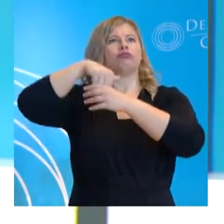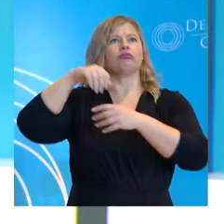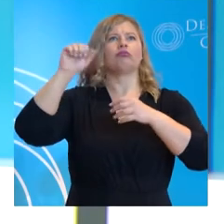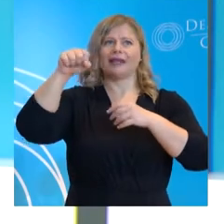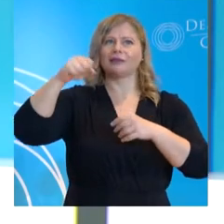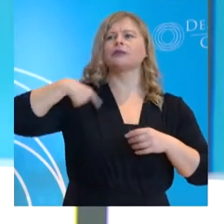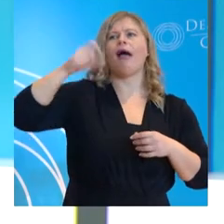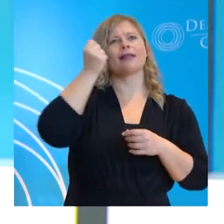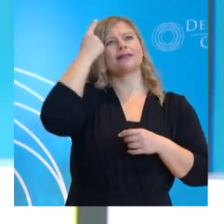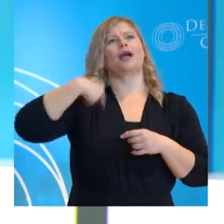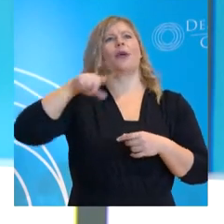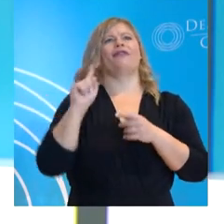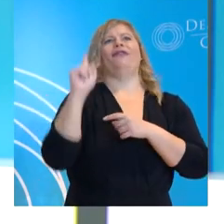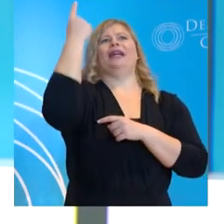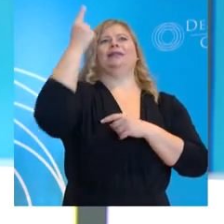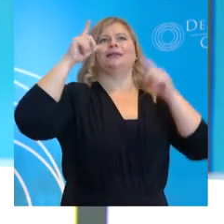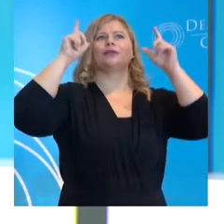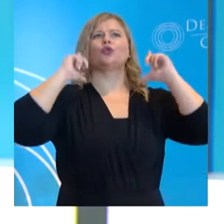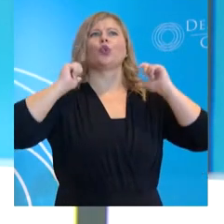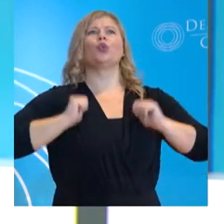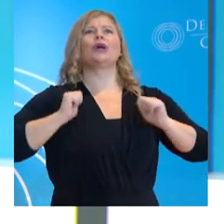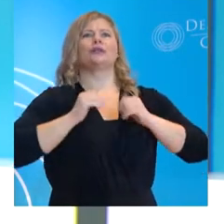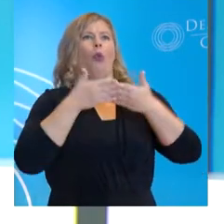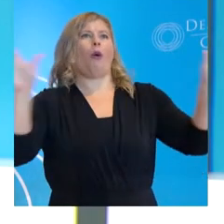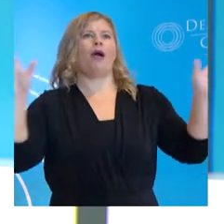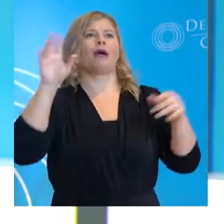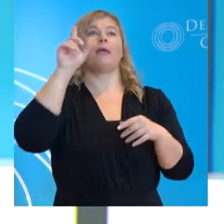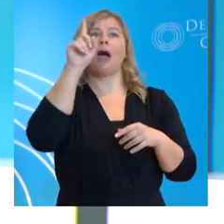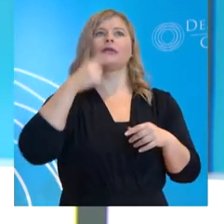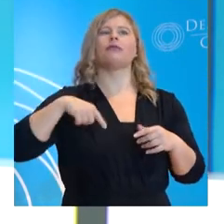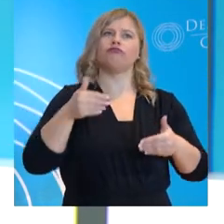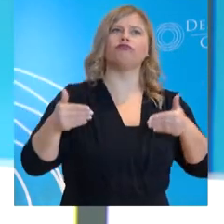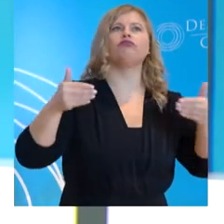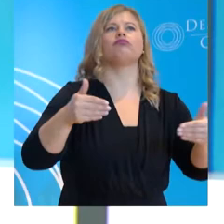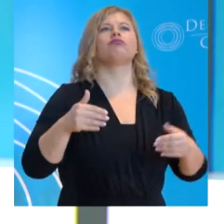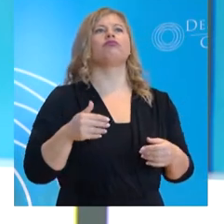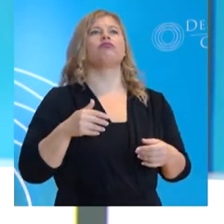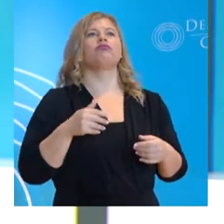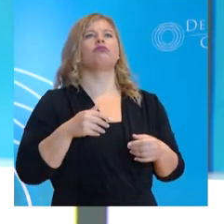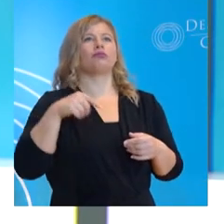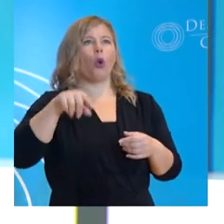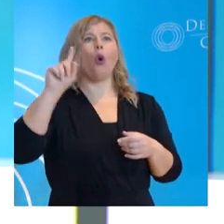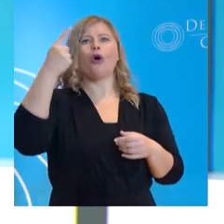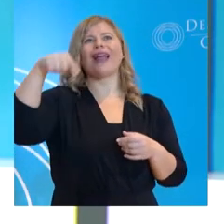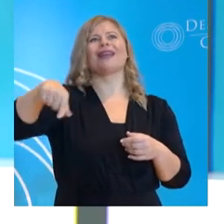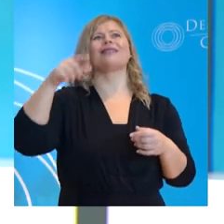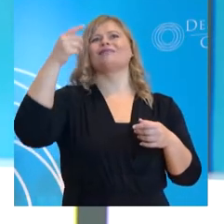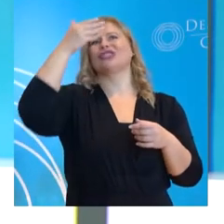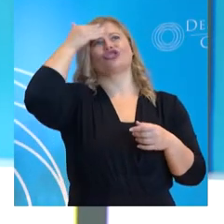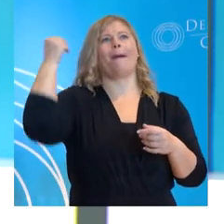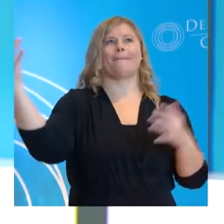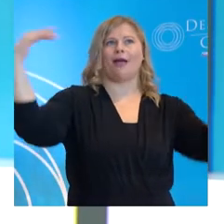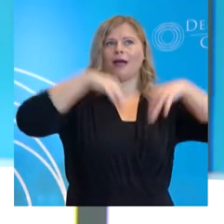come summer, people will want to travel. So let's make sure we work on this early. And it was a big success. We have